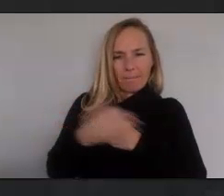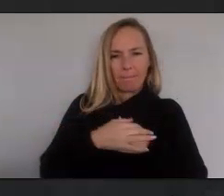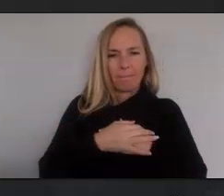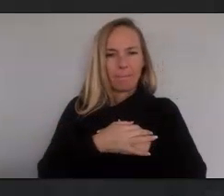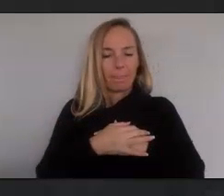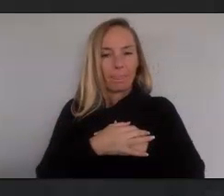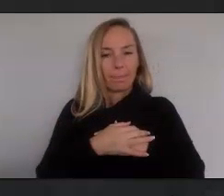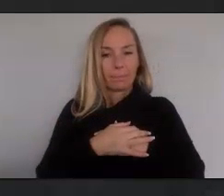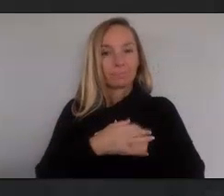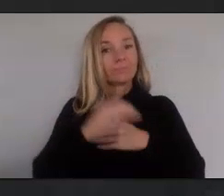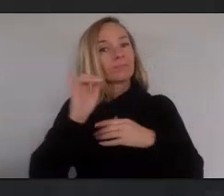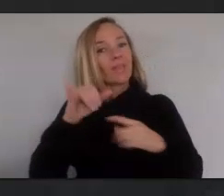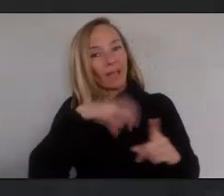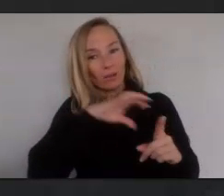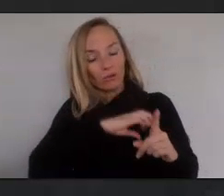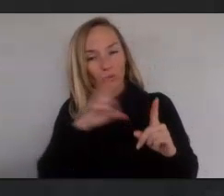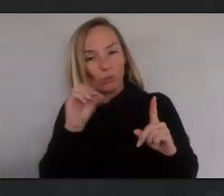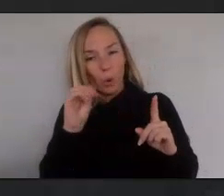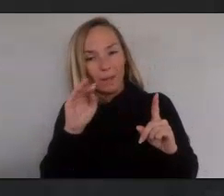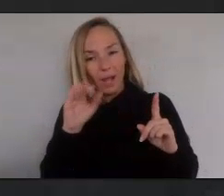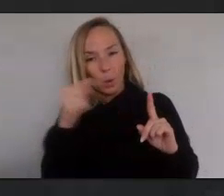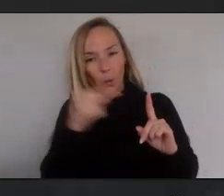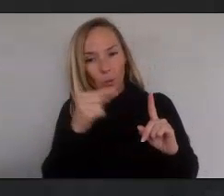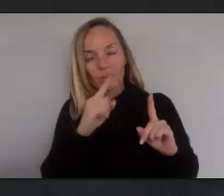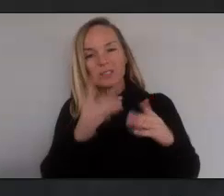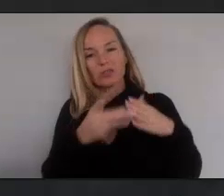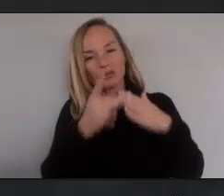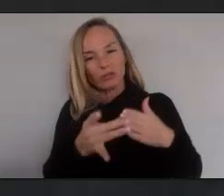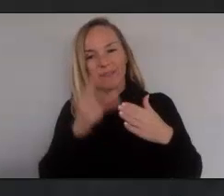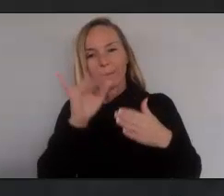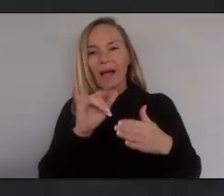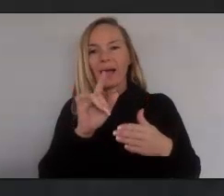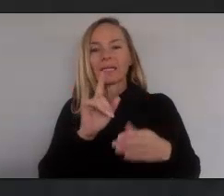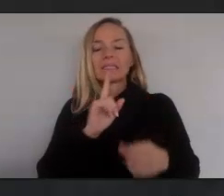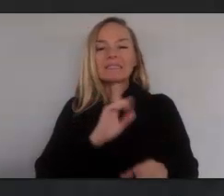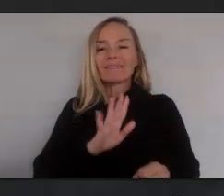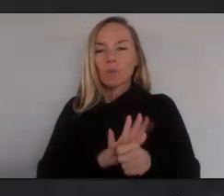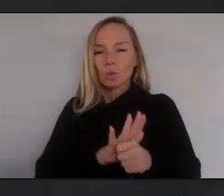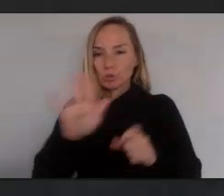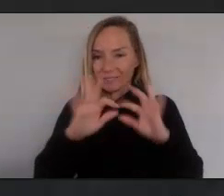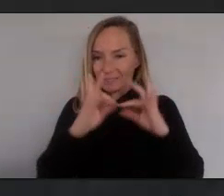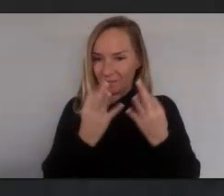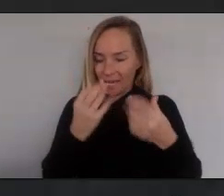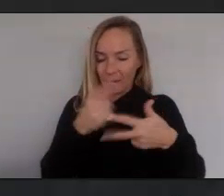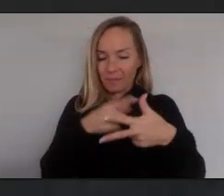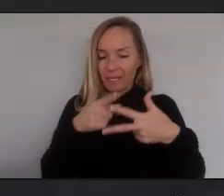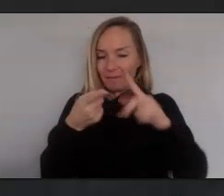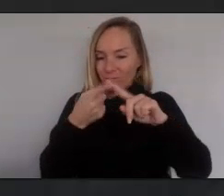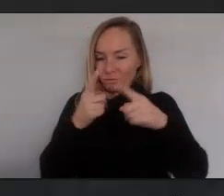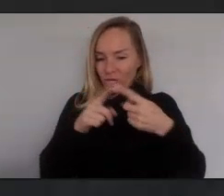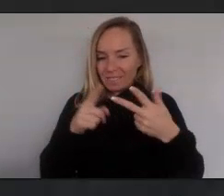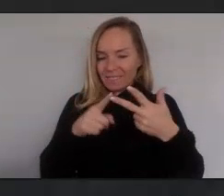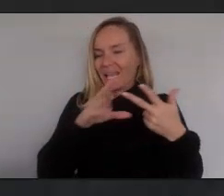this prompt is, the character Romeo is driven by devotion to his family, friends,